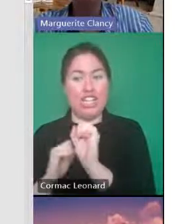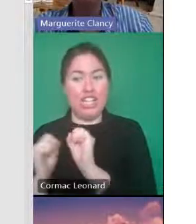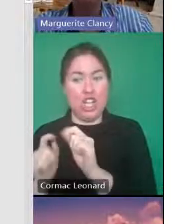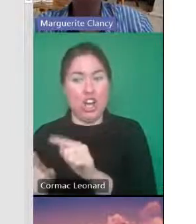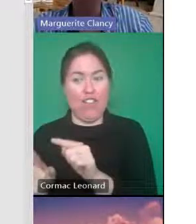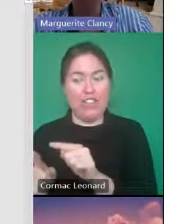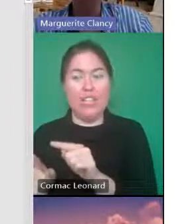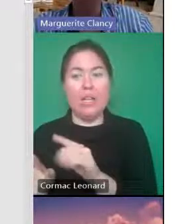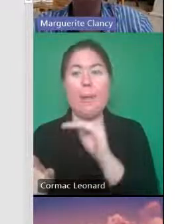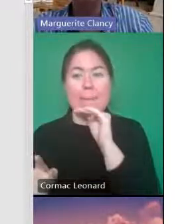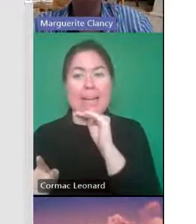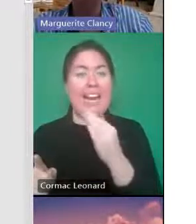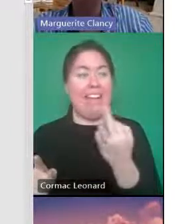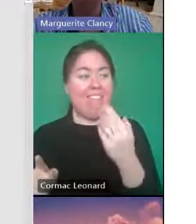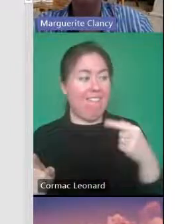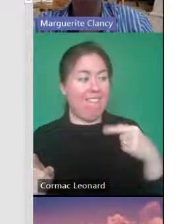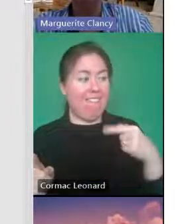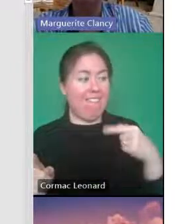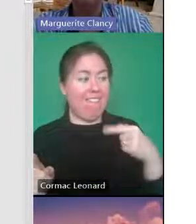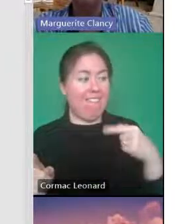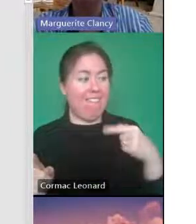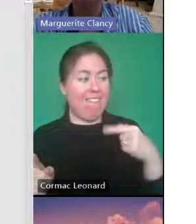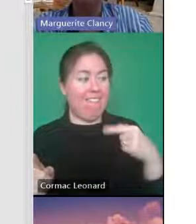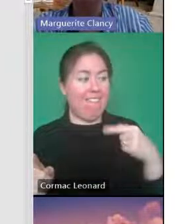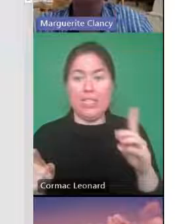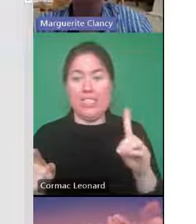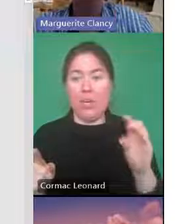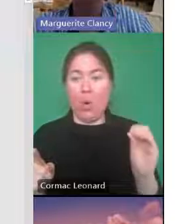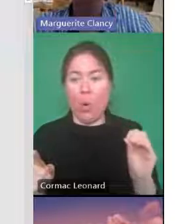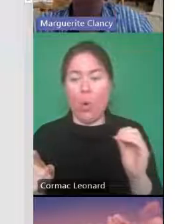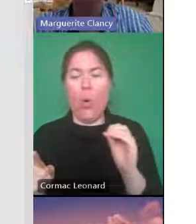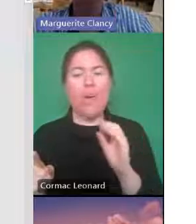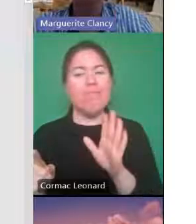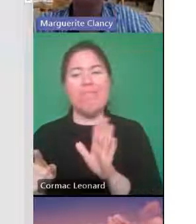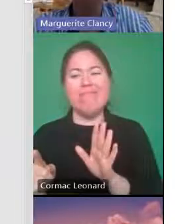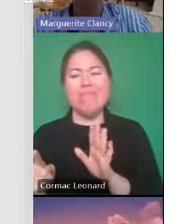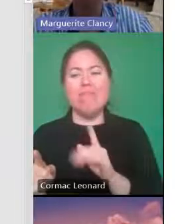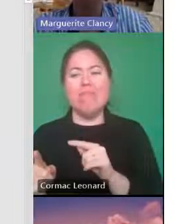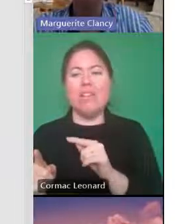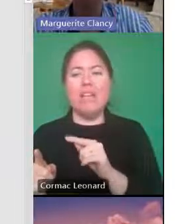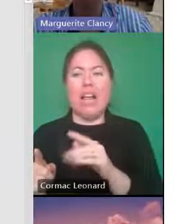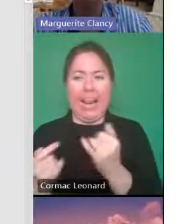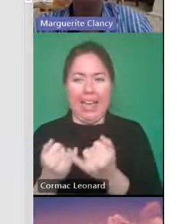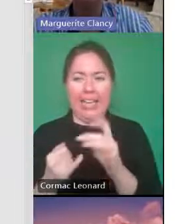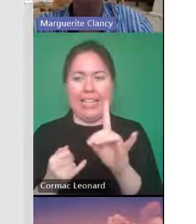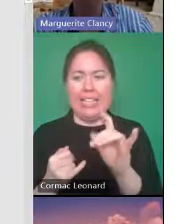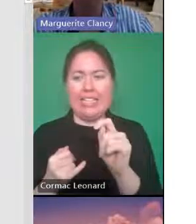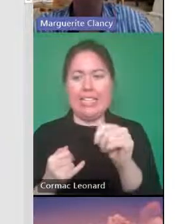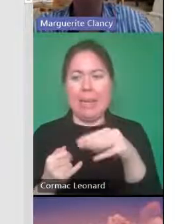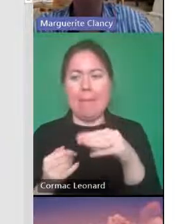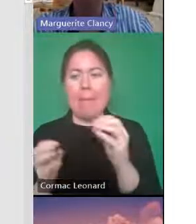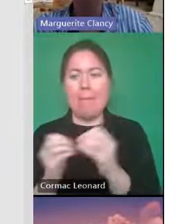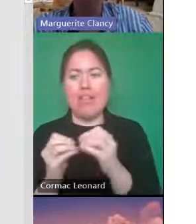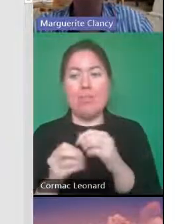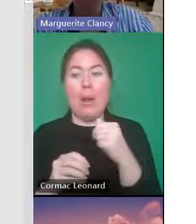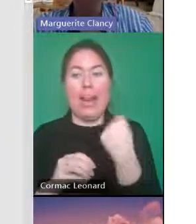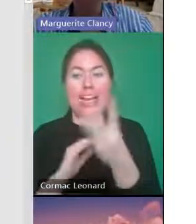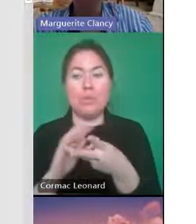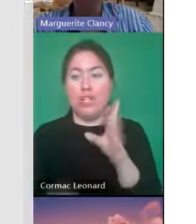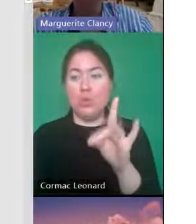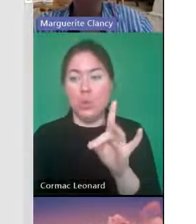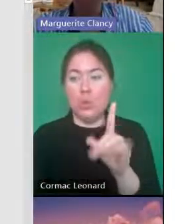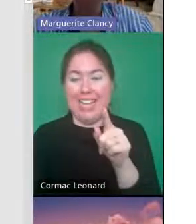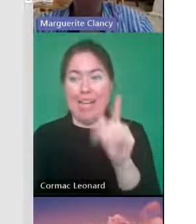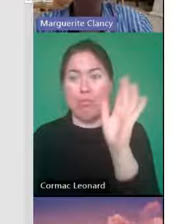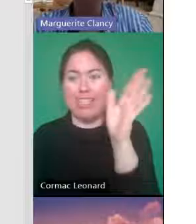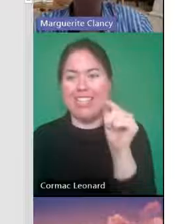So if you have DOs, it stays, this route is not the one. It's the what Tim is mentioning about next Tuesday.